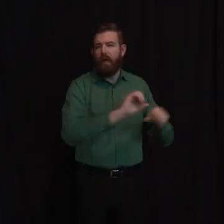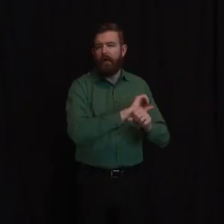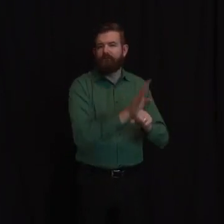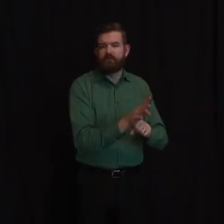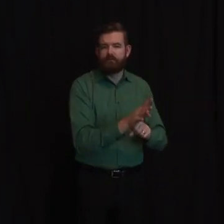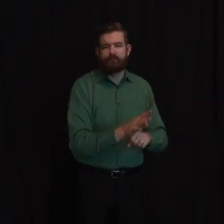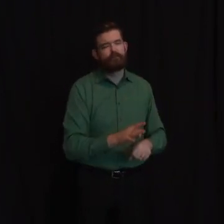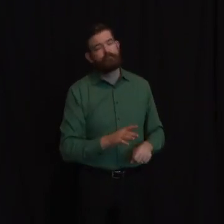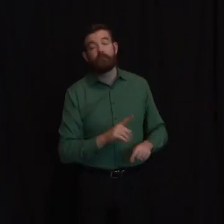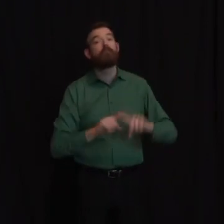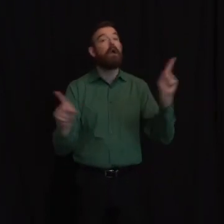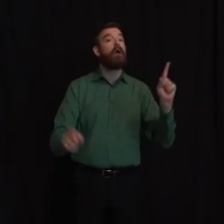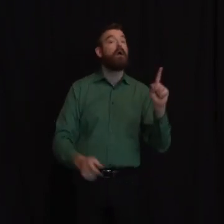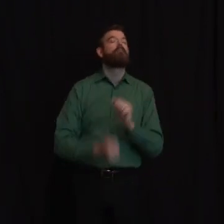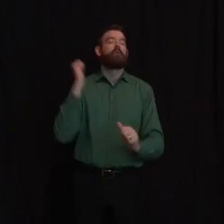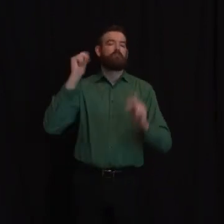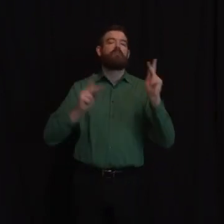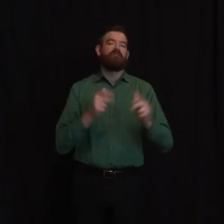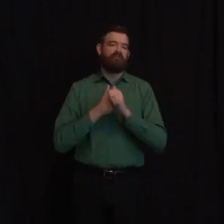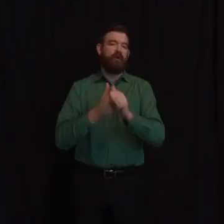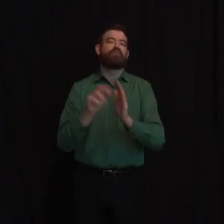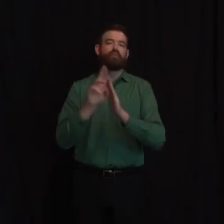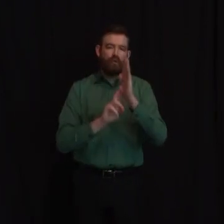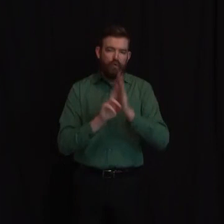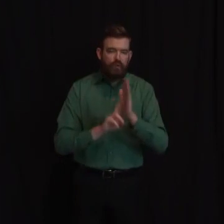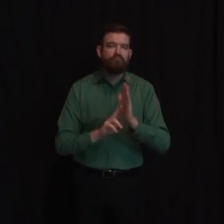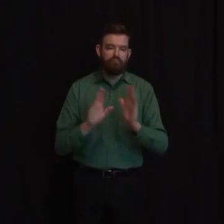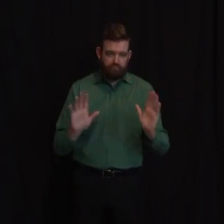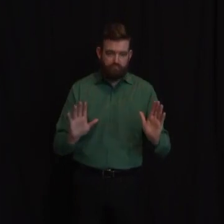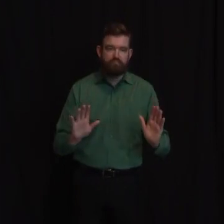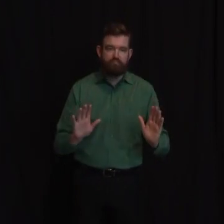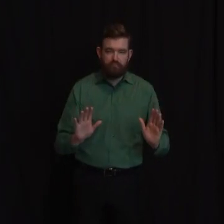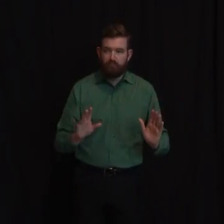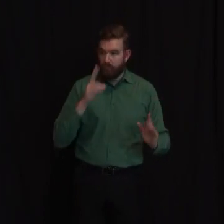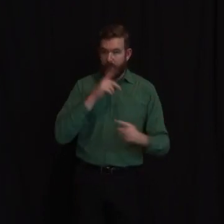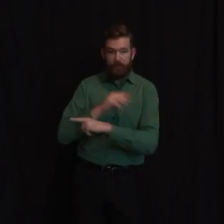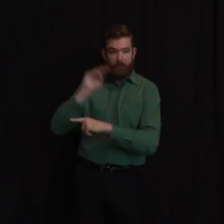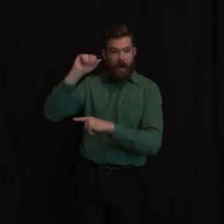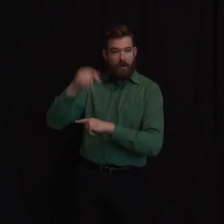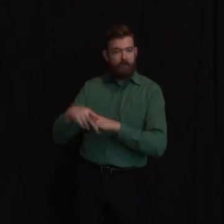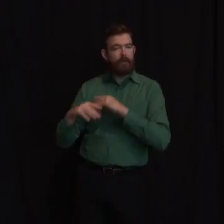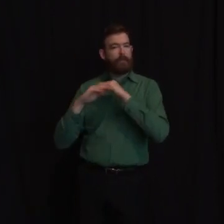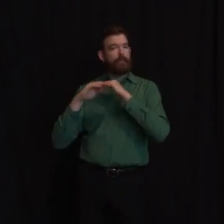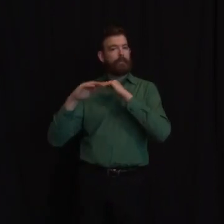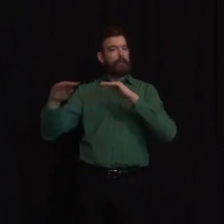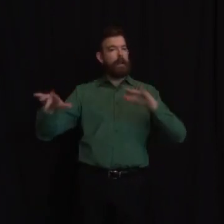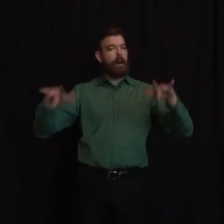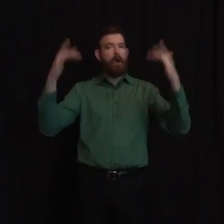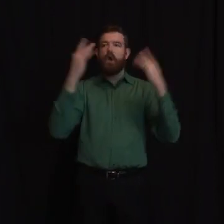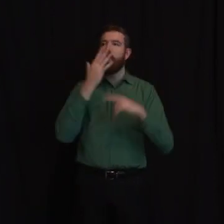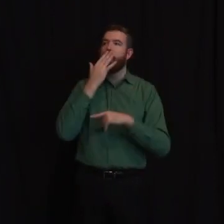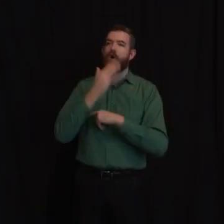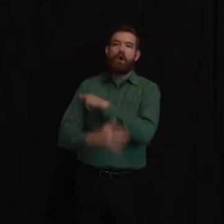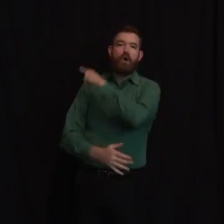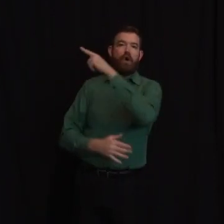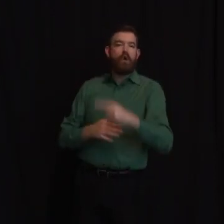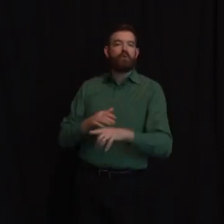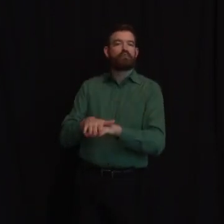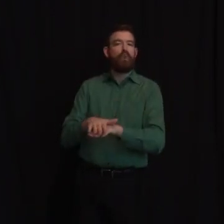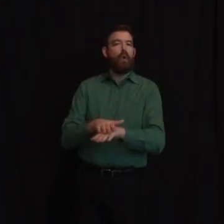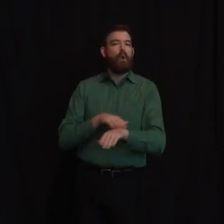get the map that we showed earlier. You wouldn't see the flattening in those charts. Judy and I were just looking at another